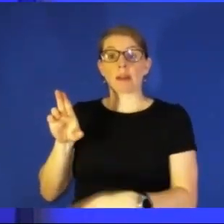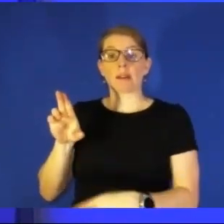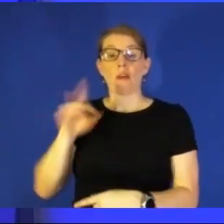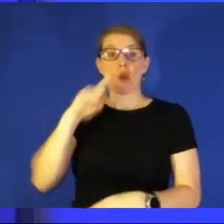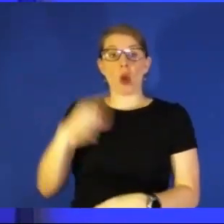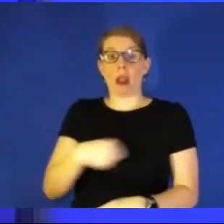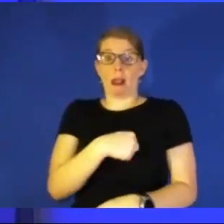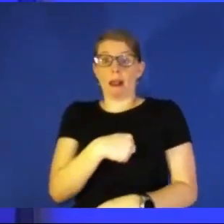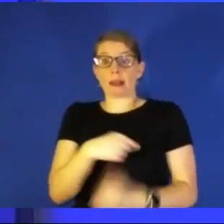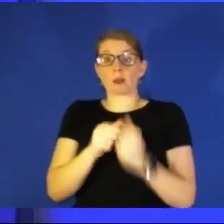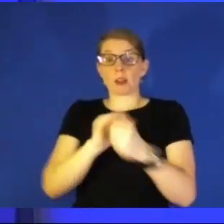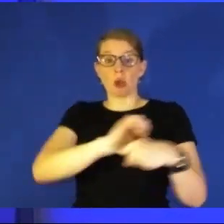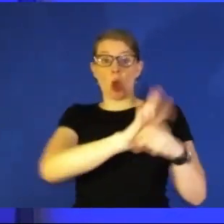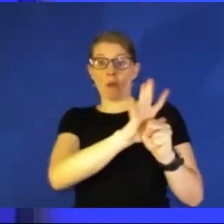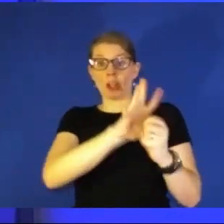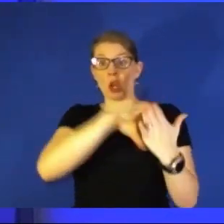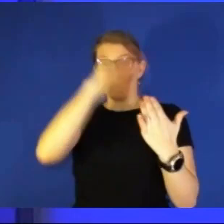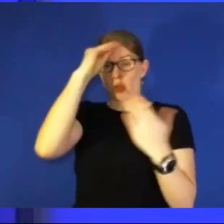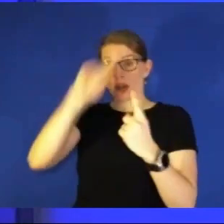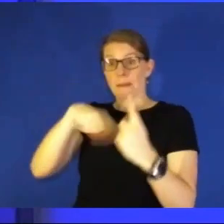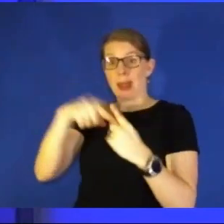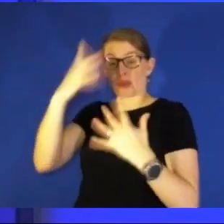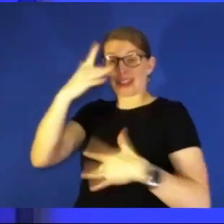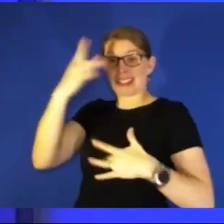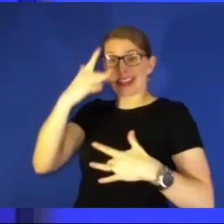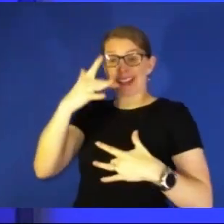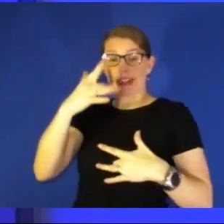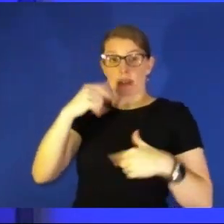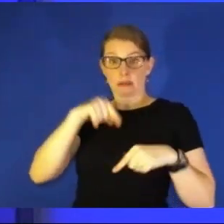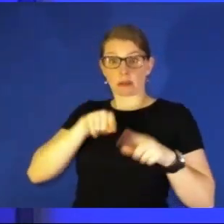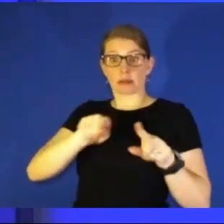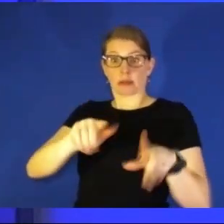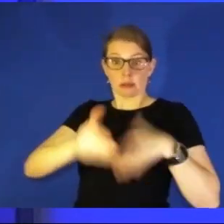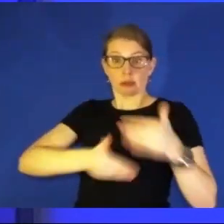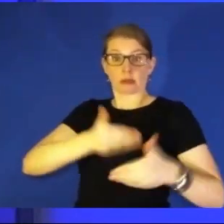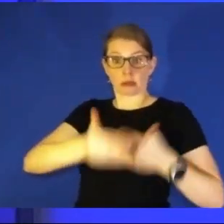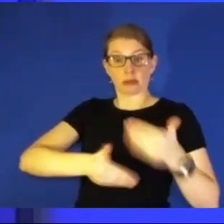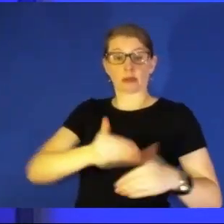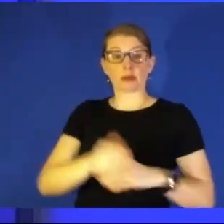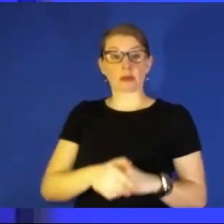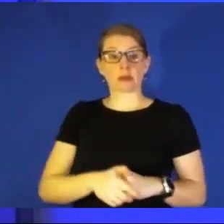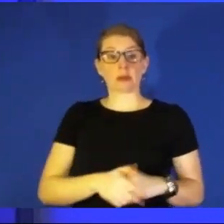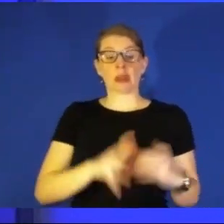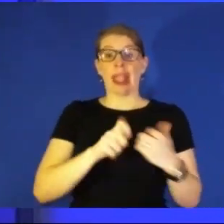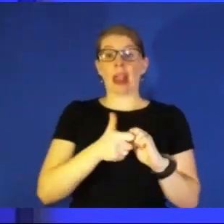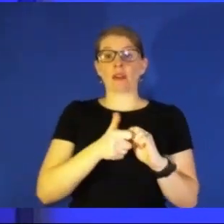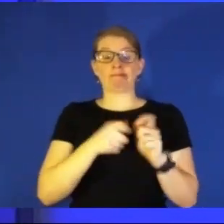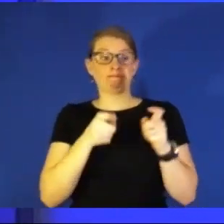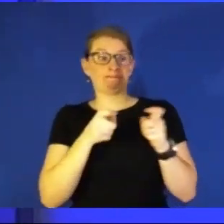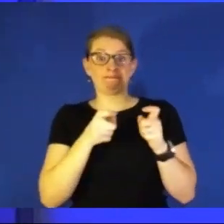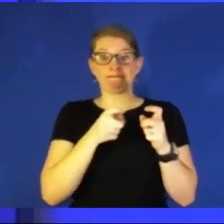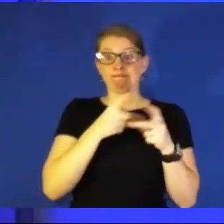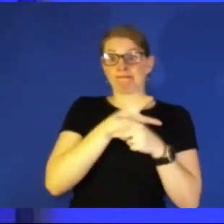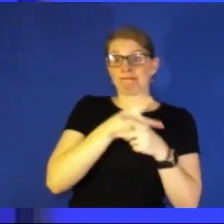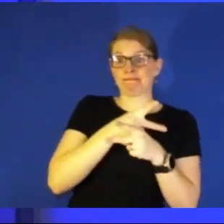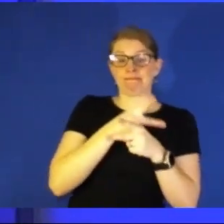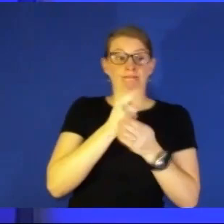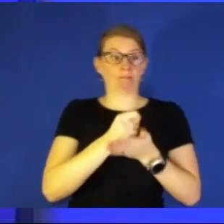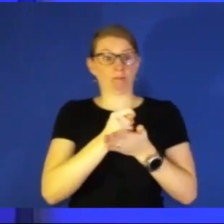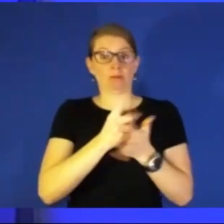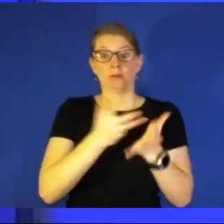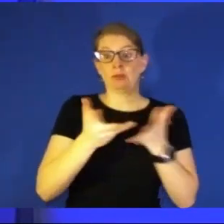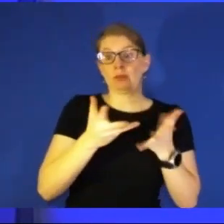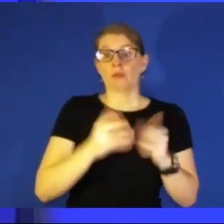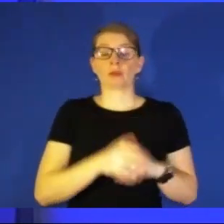with COVID, we've learned about the disease as we've gone along and how to mitigate and how to treat it. But then there